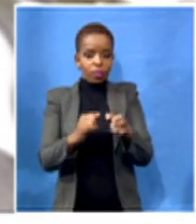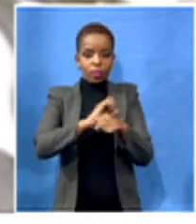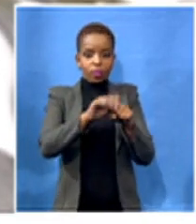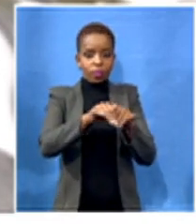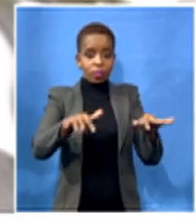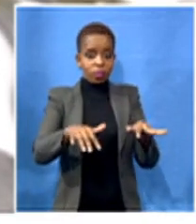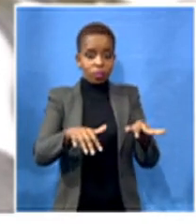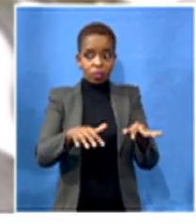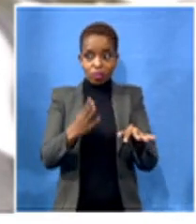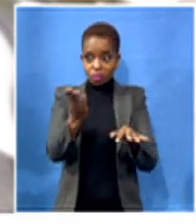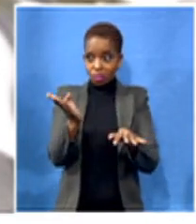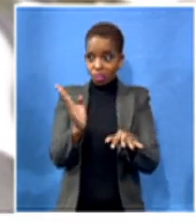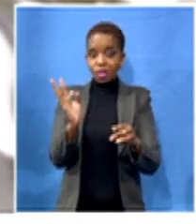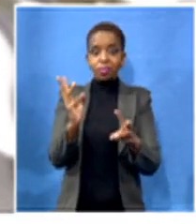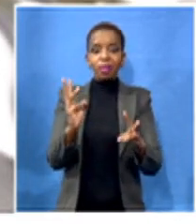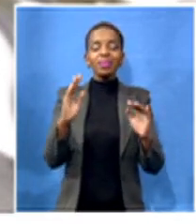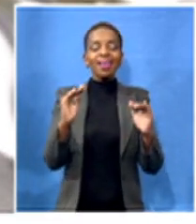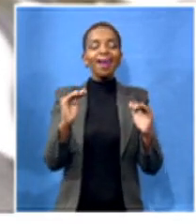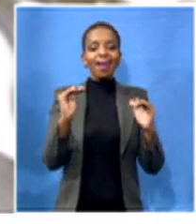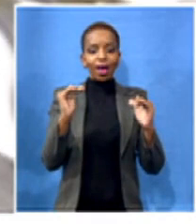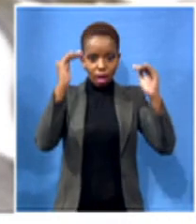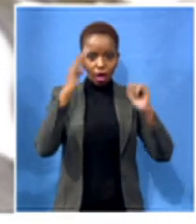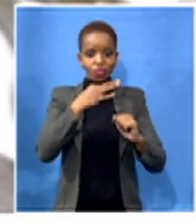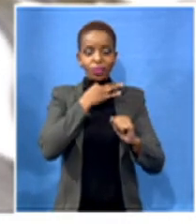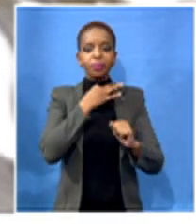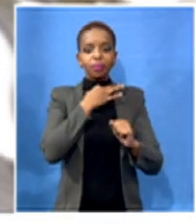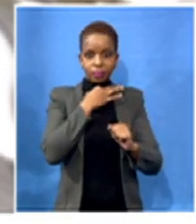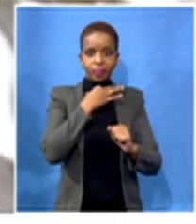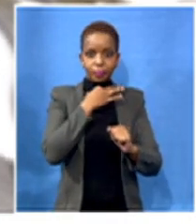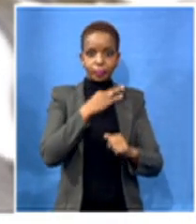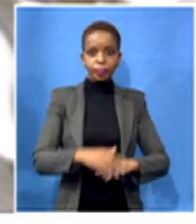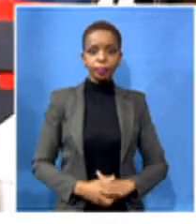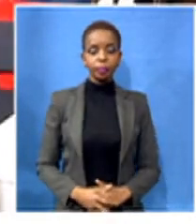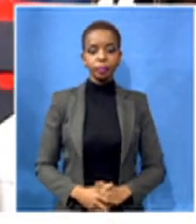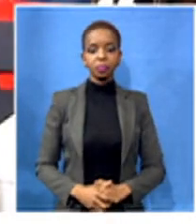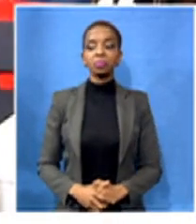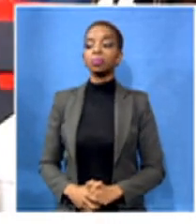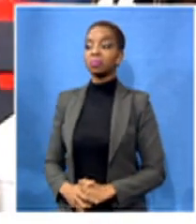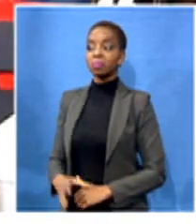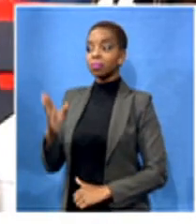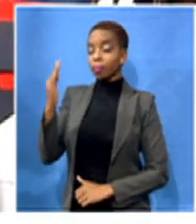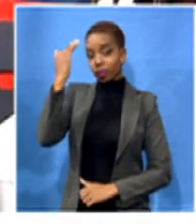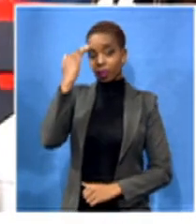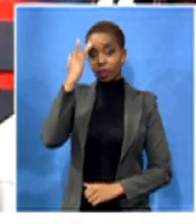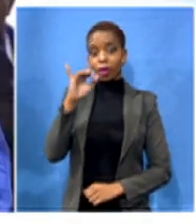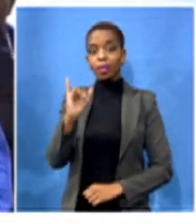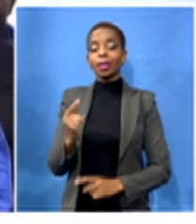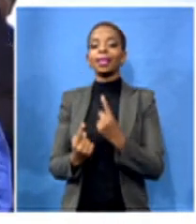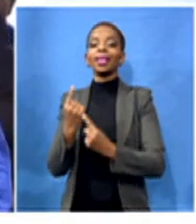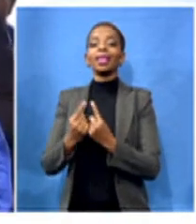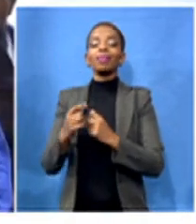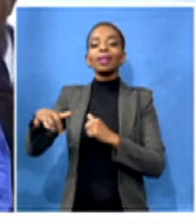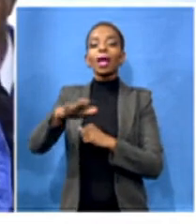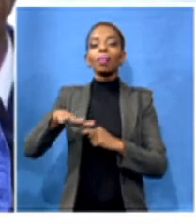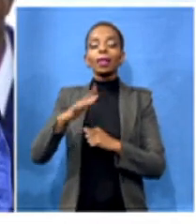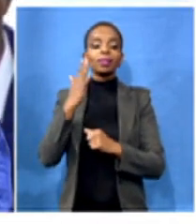high-risk activity that is about to take place. Yeah. You know, and we know that even in places of when you go